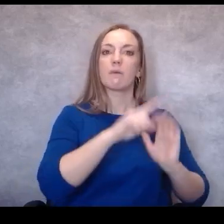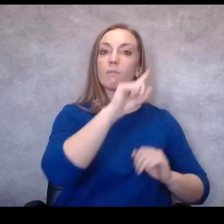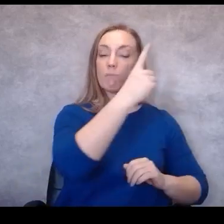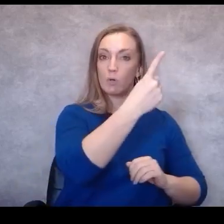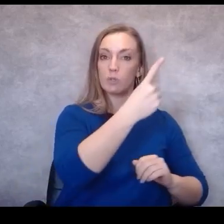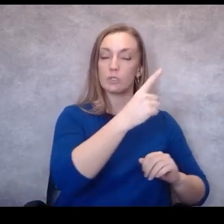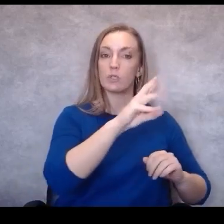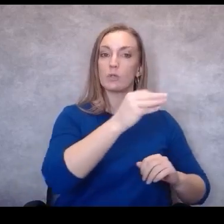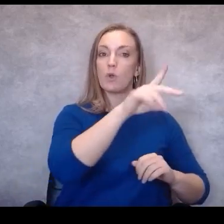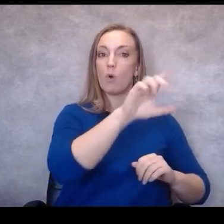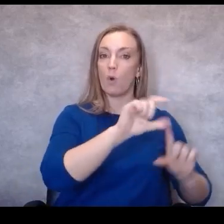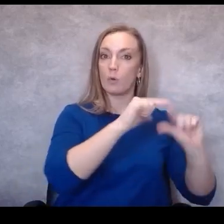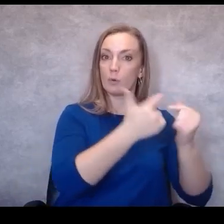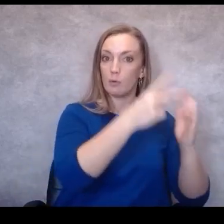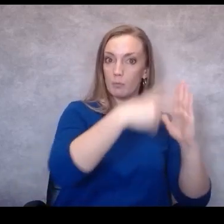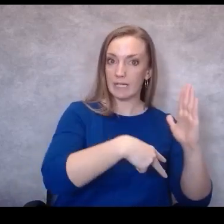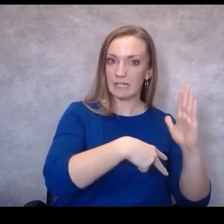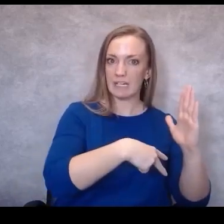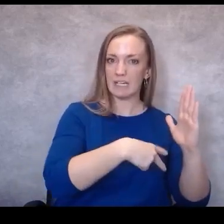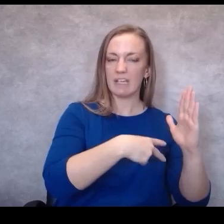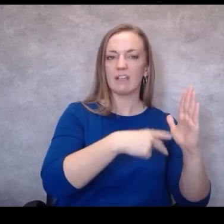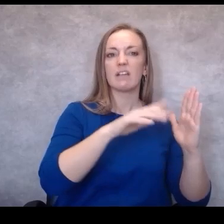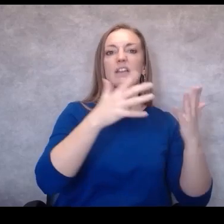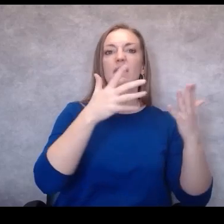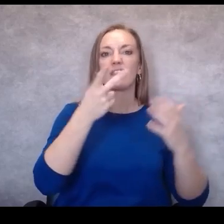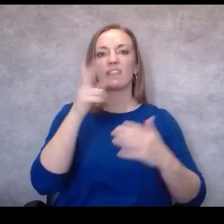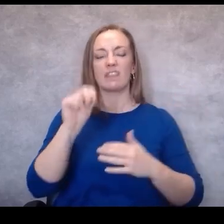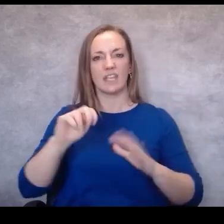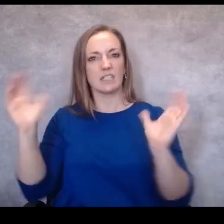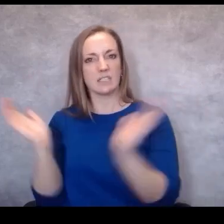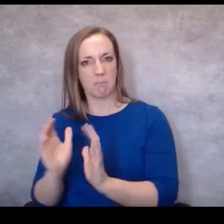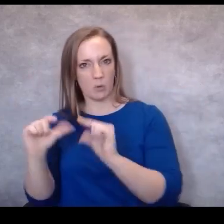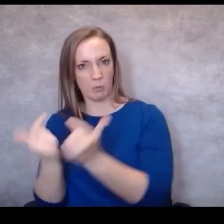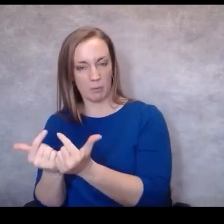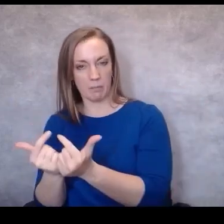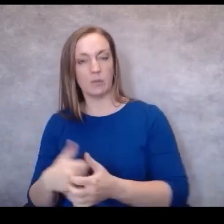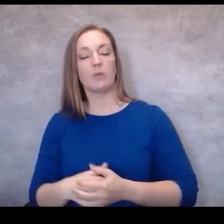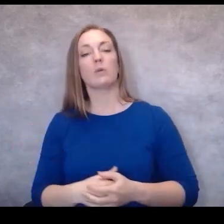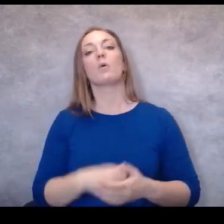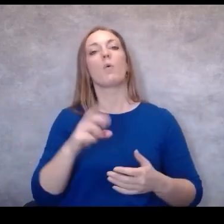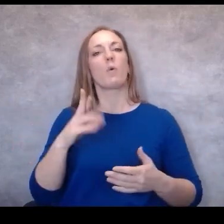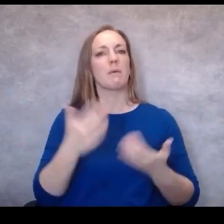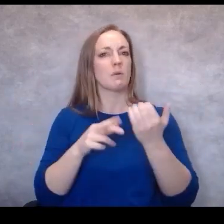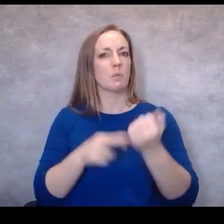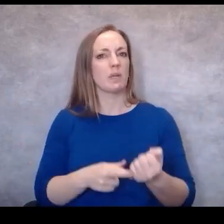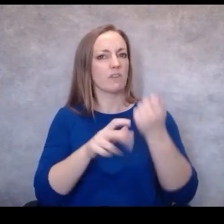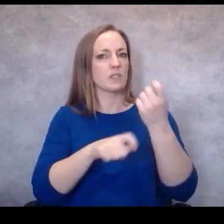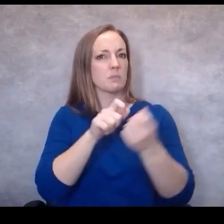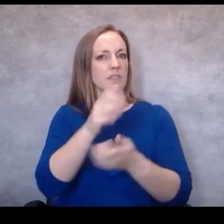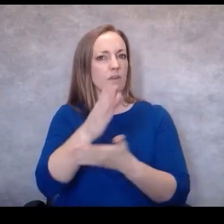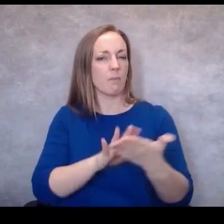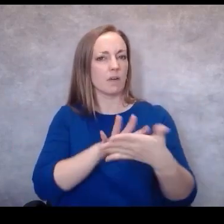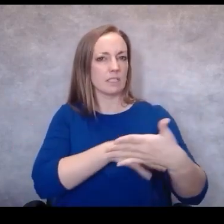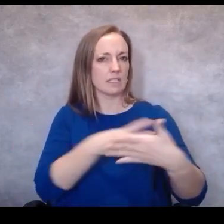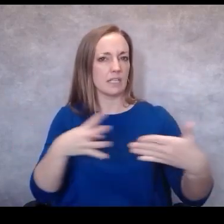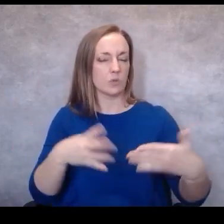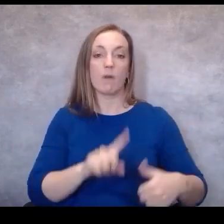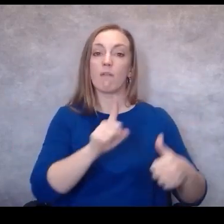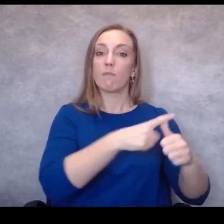highlight reinforcing parts of the schedule, such as first math work, then recess. Older students may benefit from a